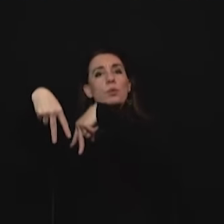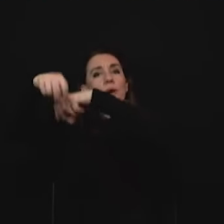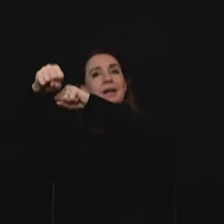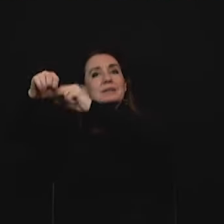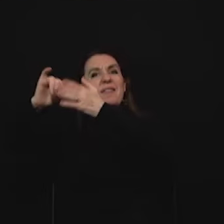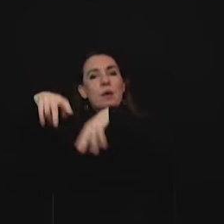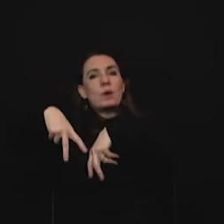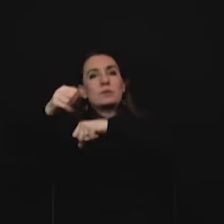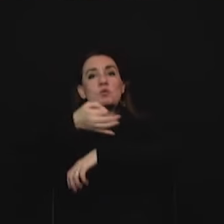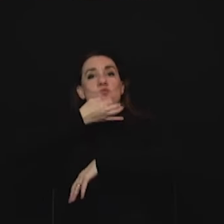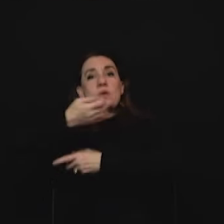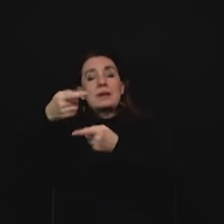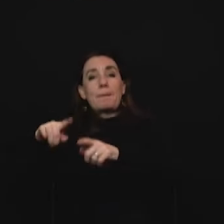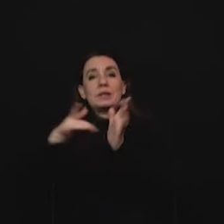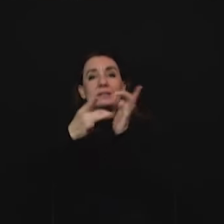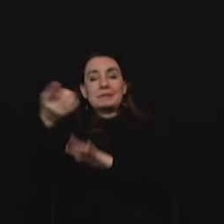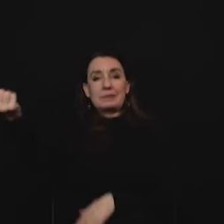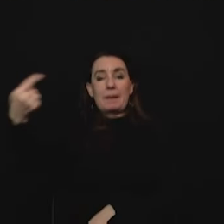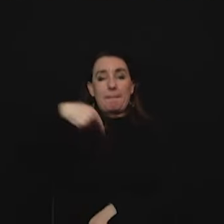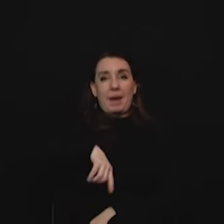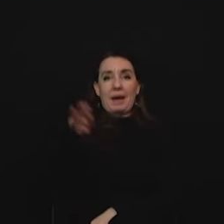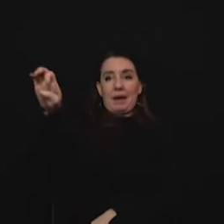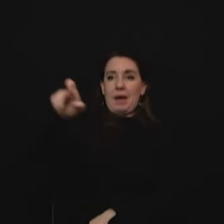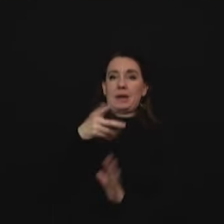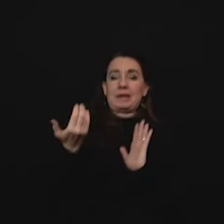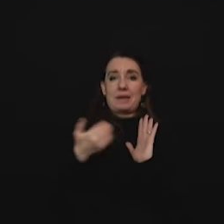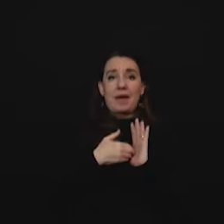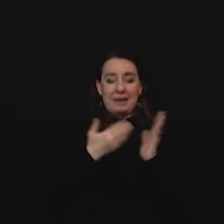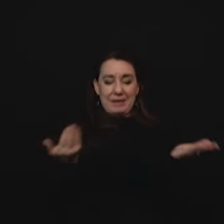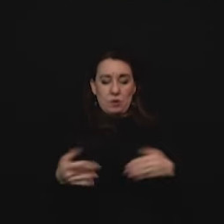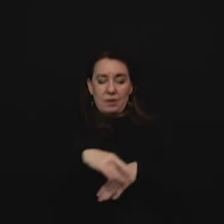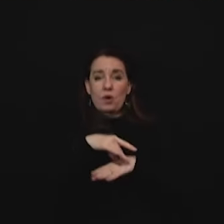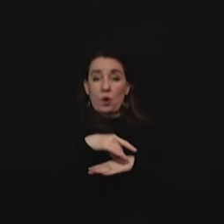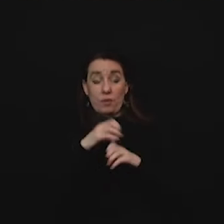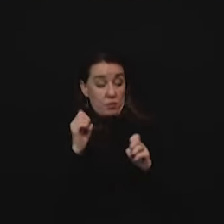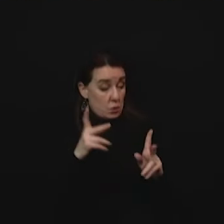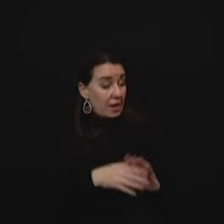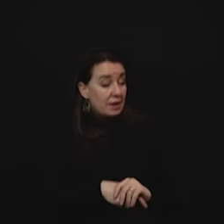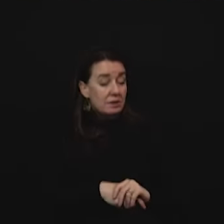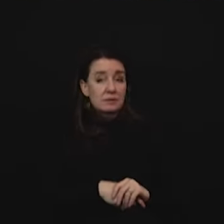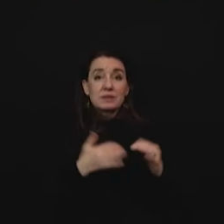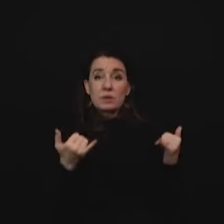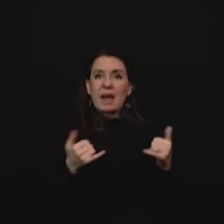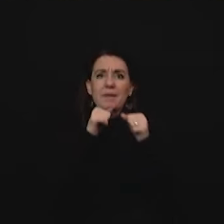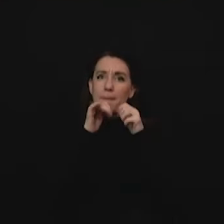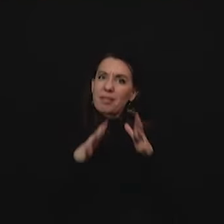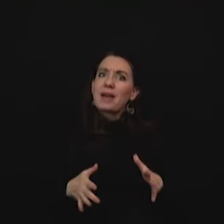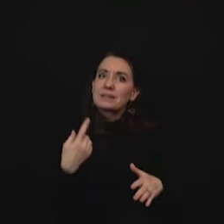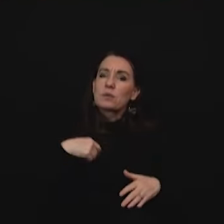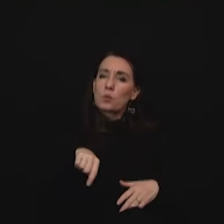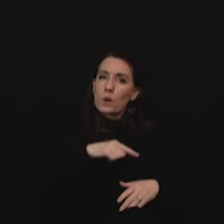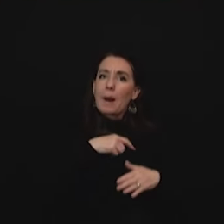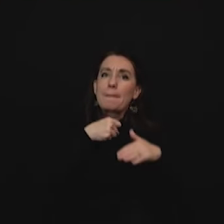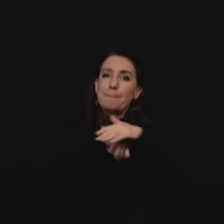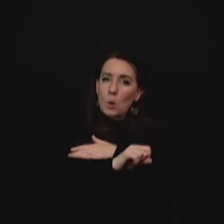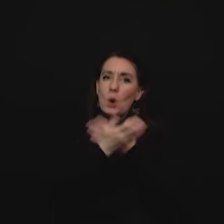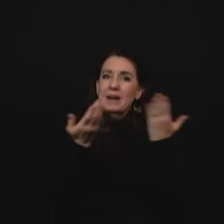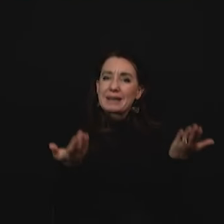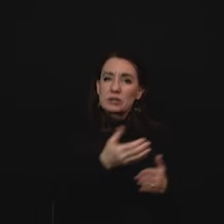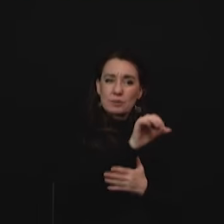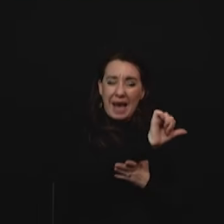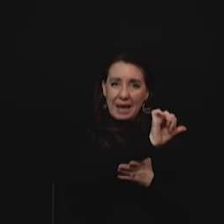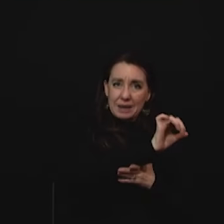that is to come, when Jesus comes back once more to the earth, okay? So what a blessing that is. We are born into Adam,